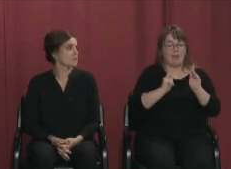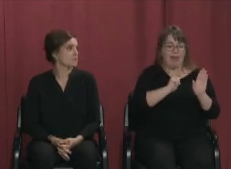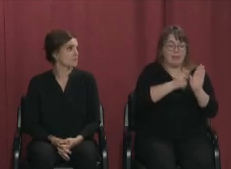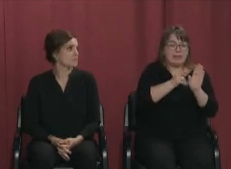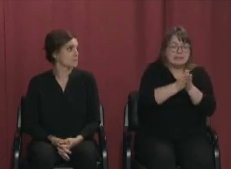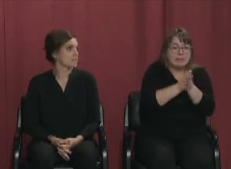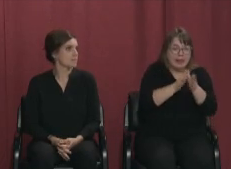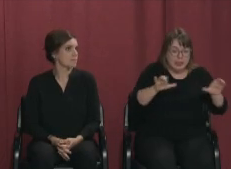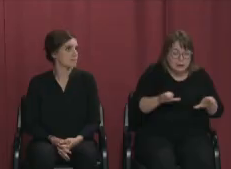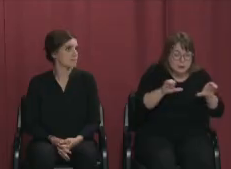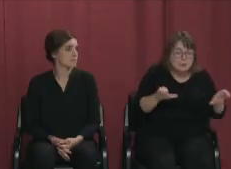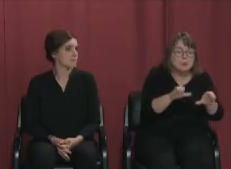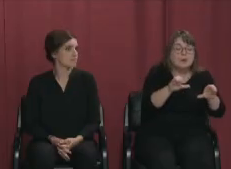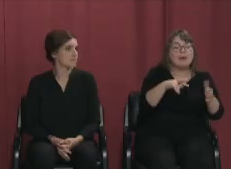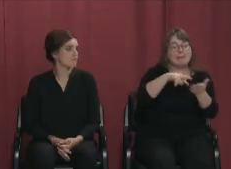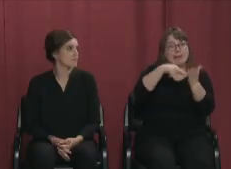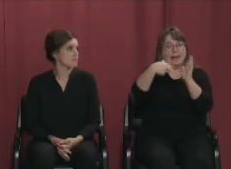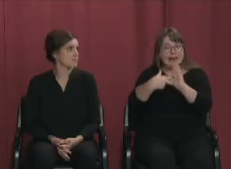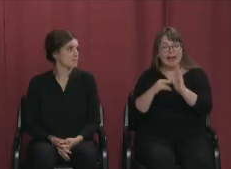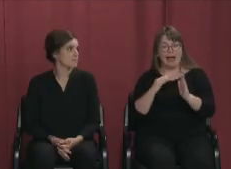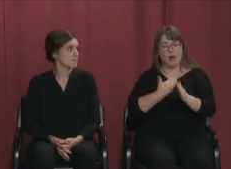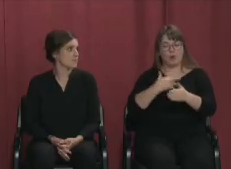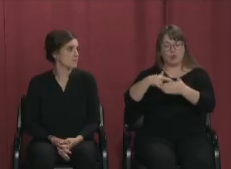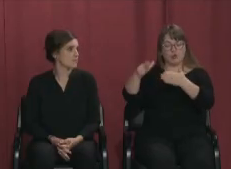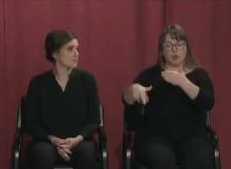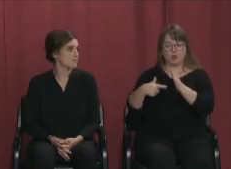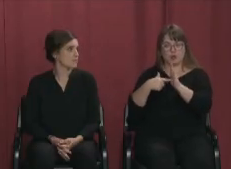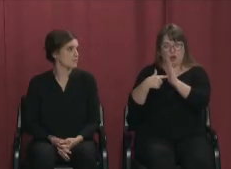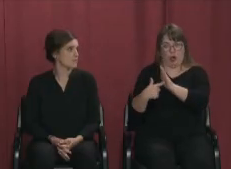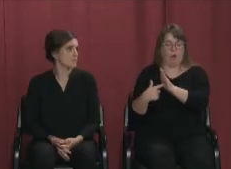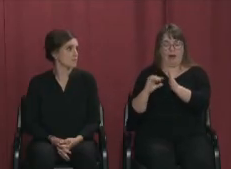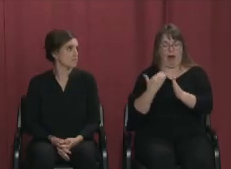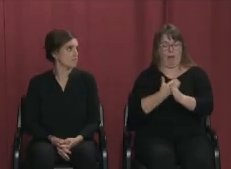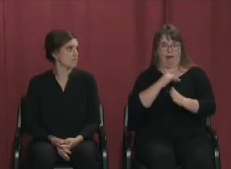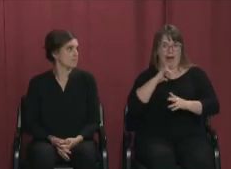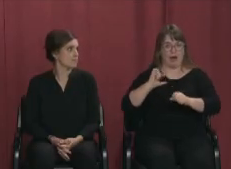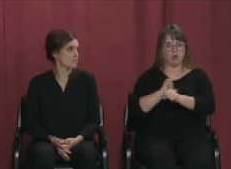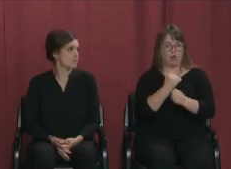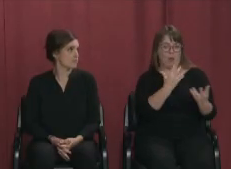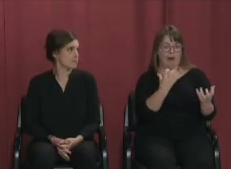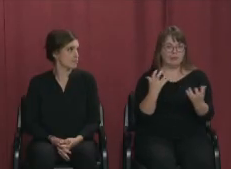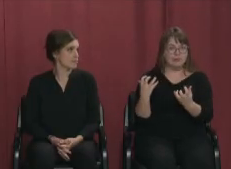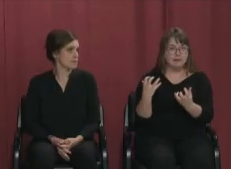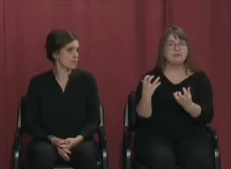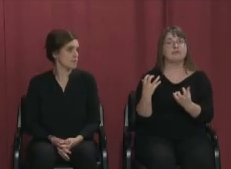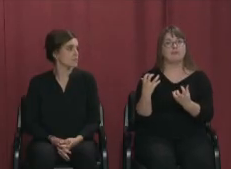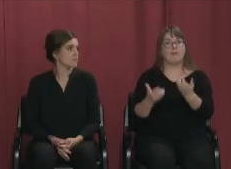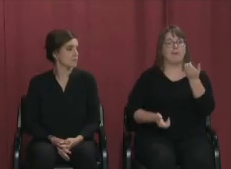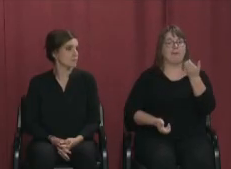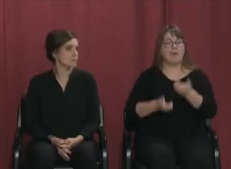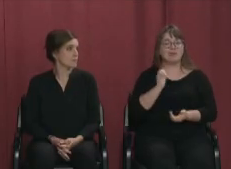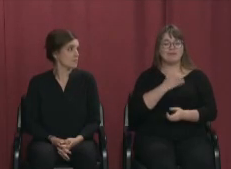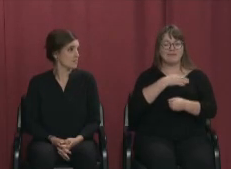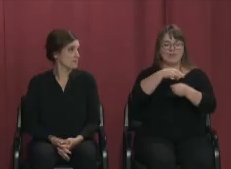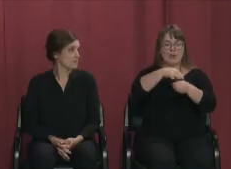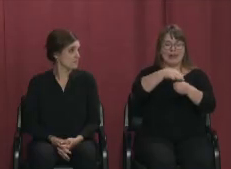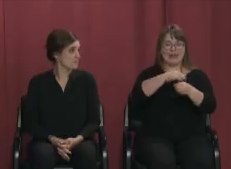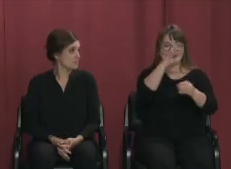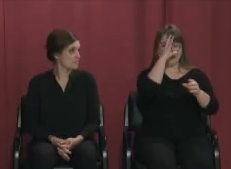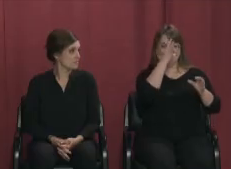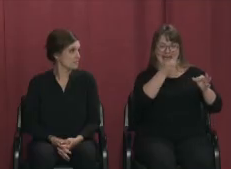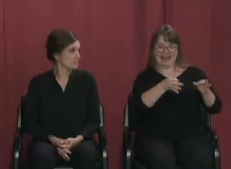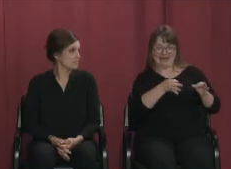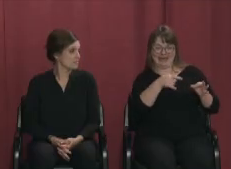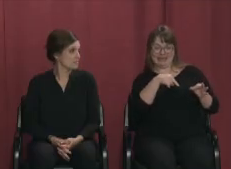then the outcome represents what the people want. And so if 20% of the population is deciding, that means 80% of the people